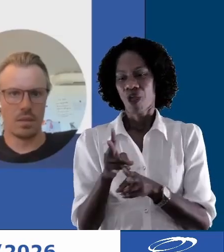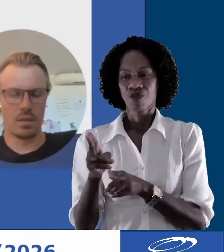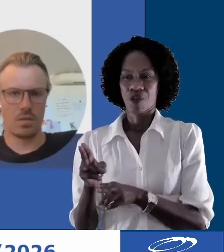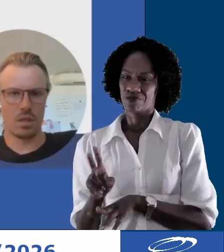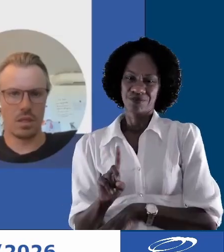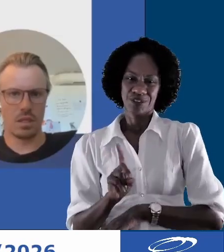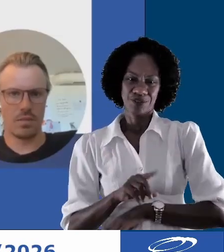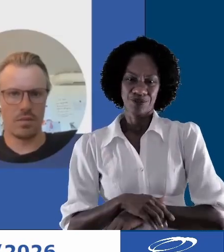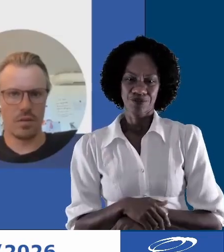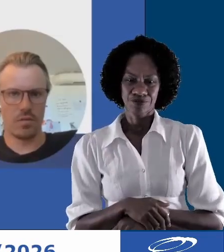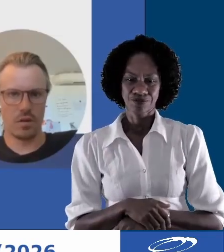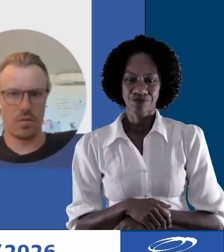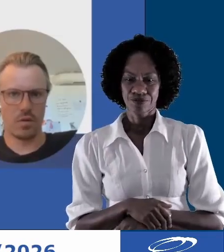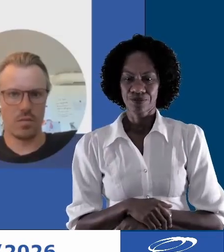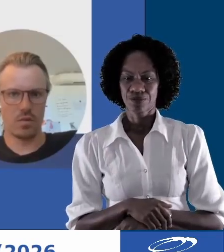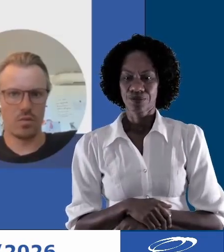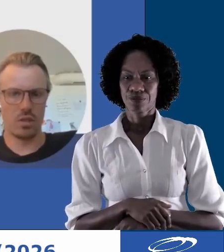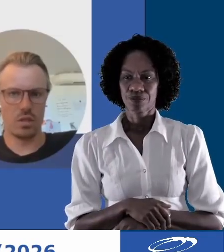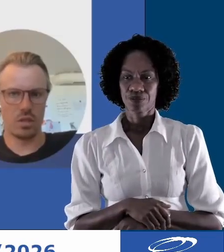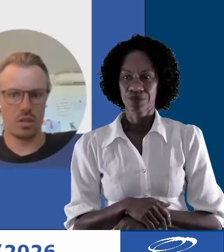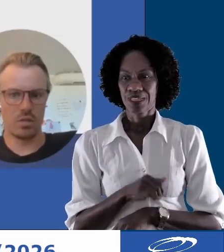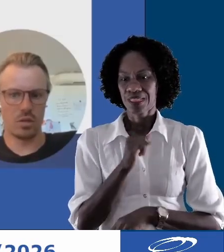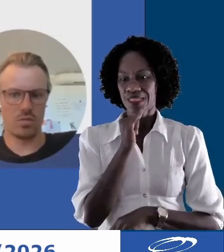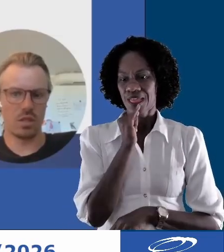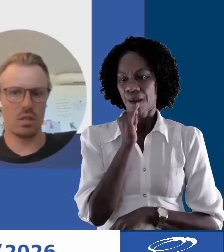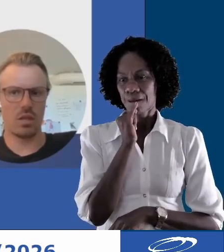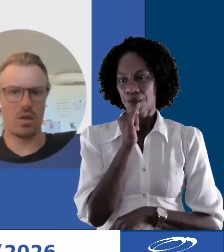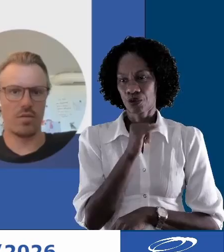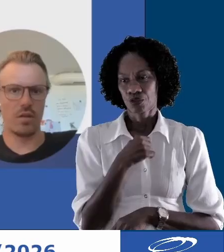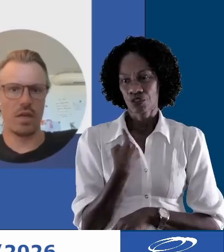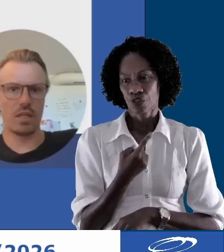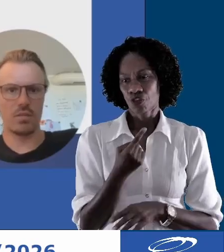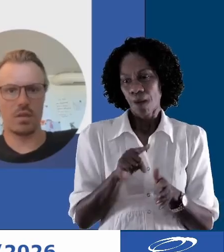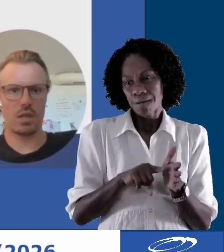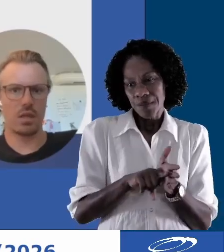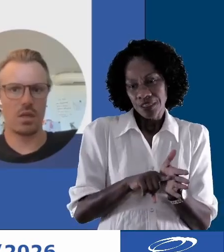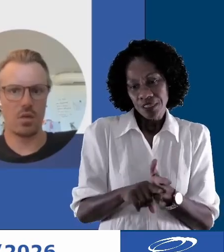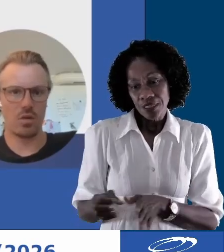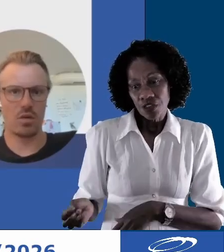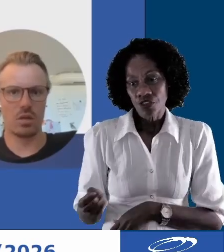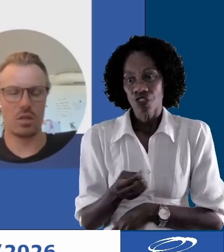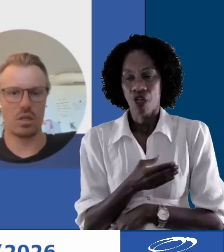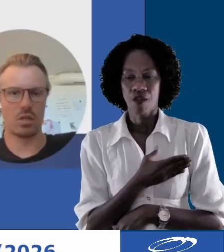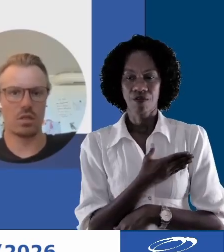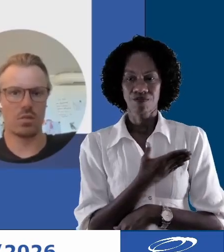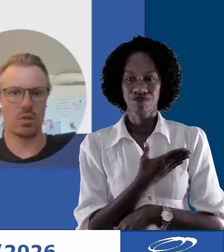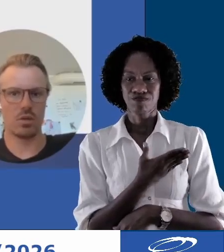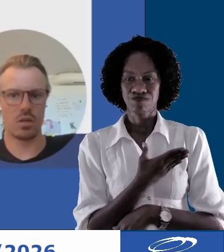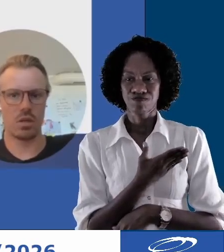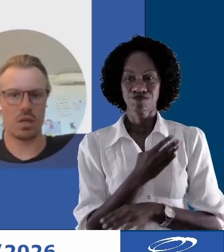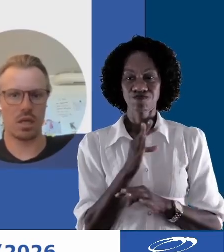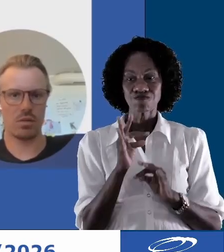This is an example of one of our most recent studies in which we tested a novel antibiotic local technology we